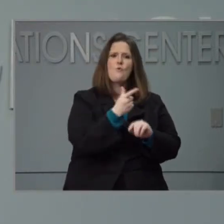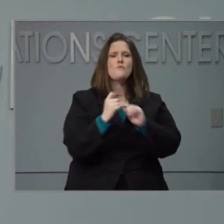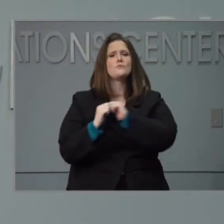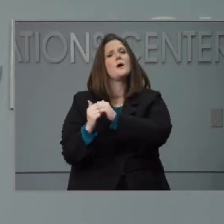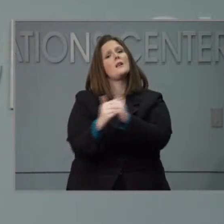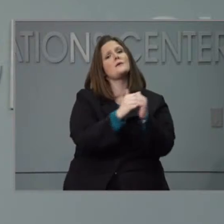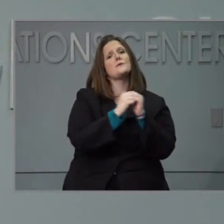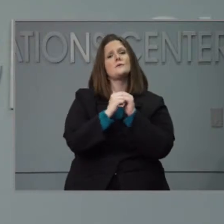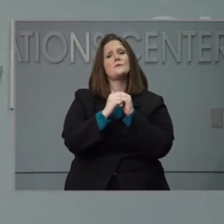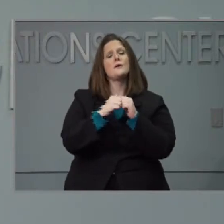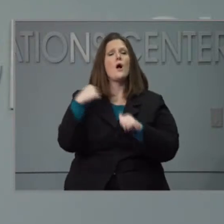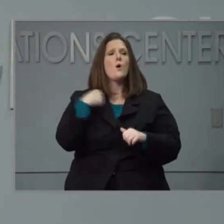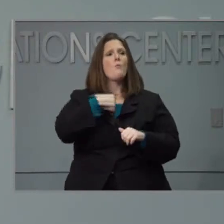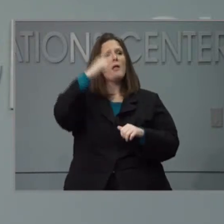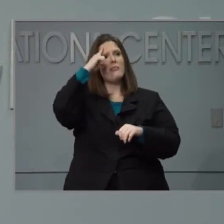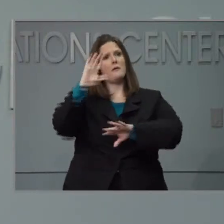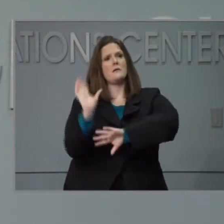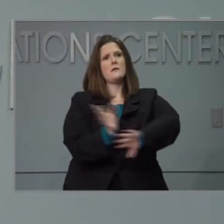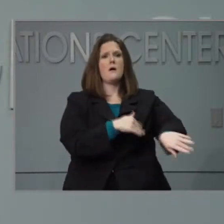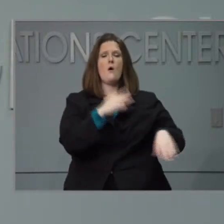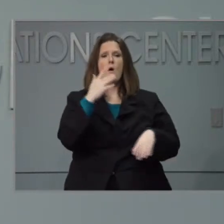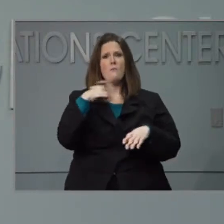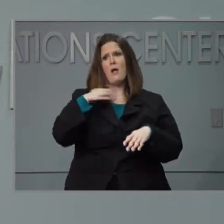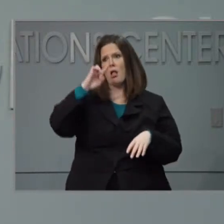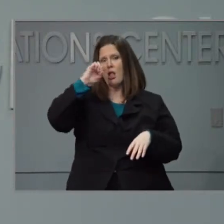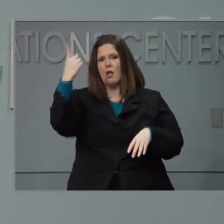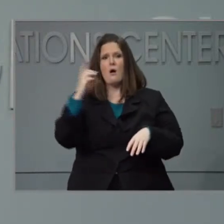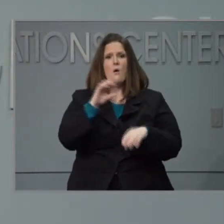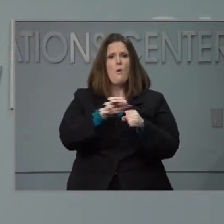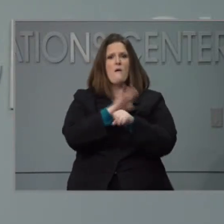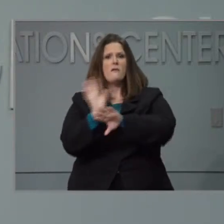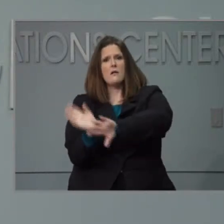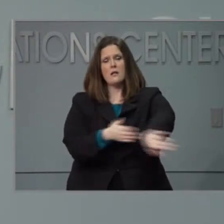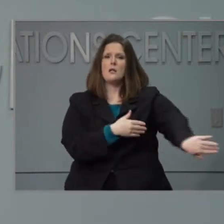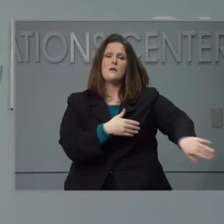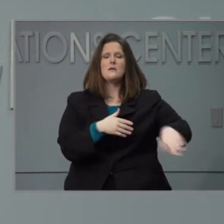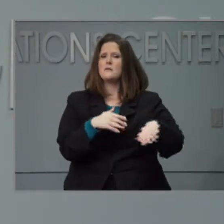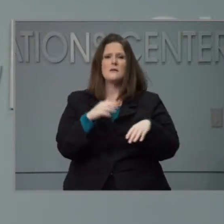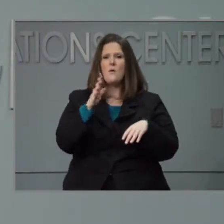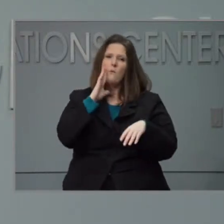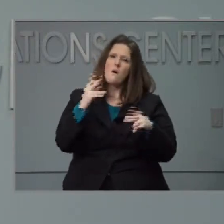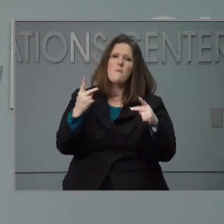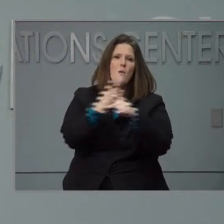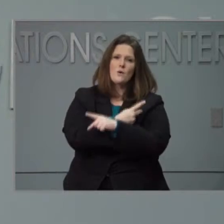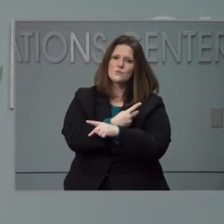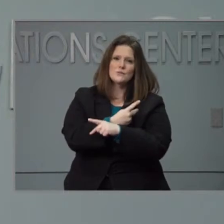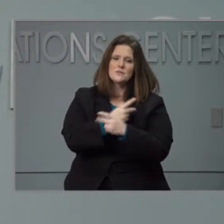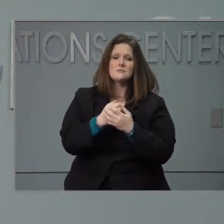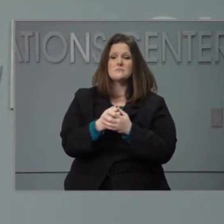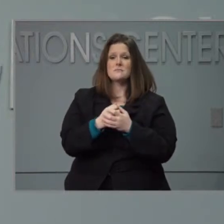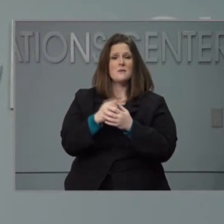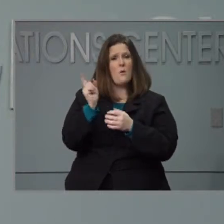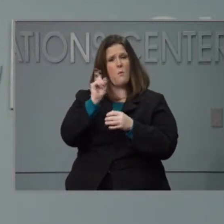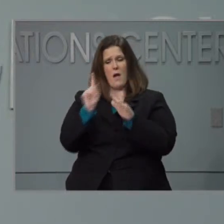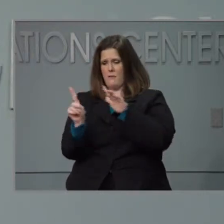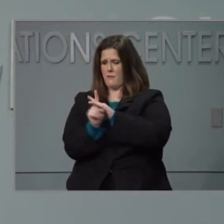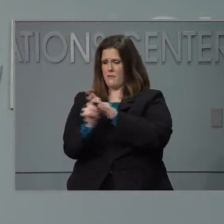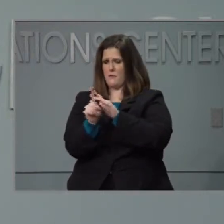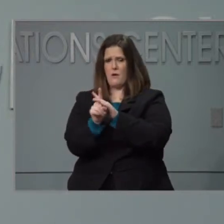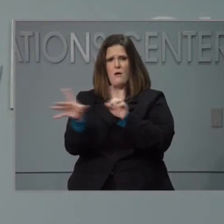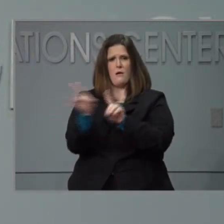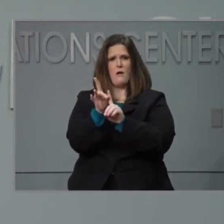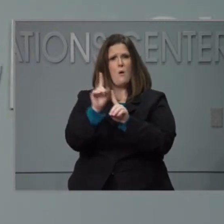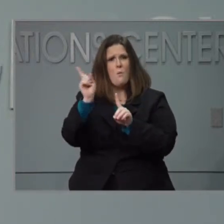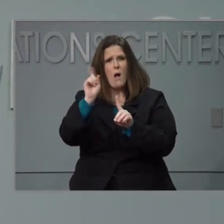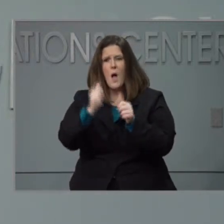opposite. In the past 2 weeks, we've seen an increase in COVID-19 clusters in social gatherings, things like